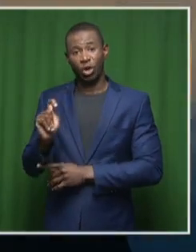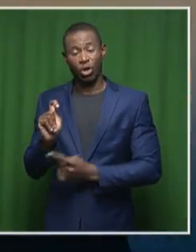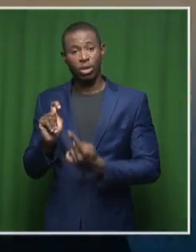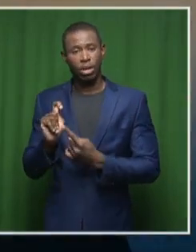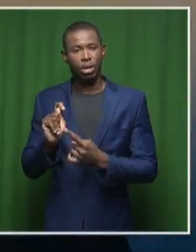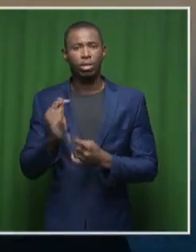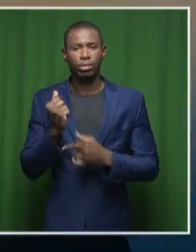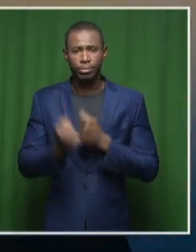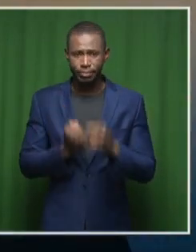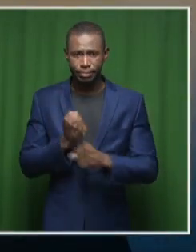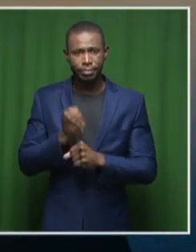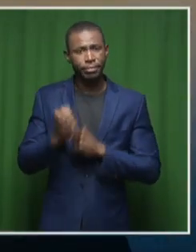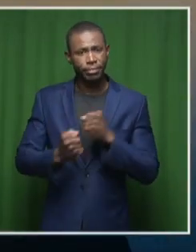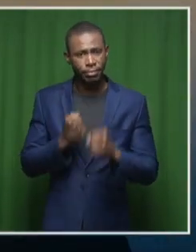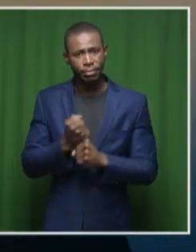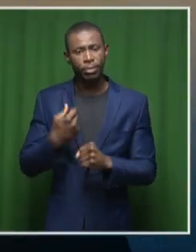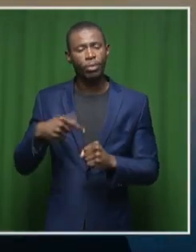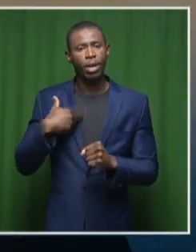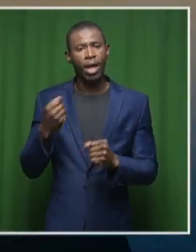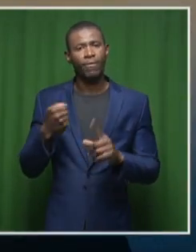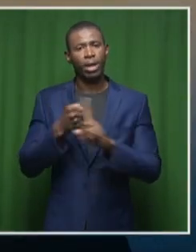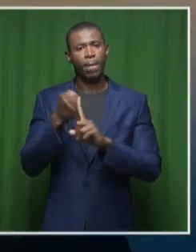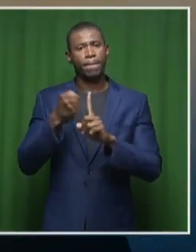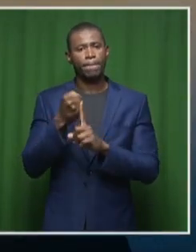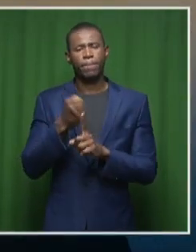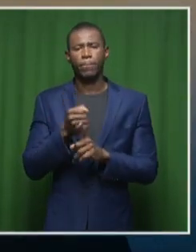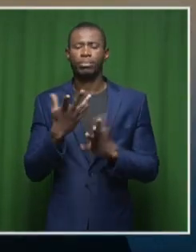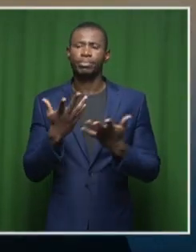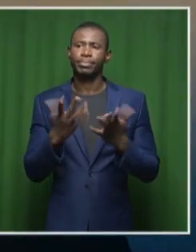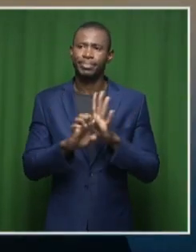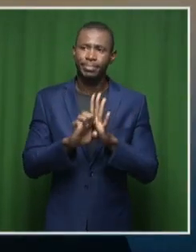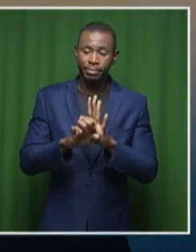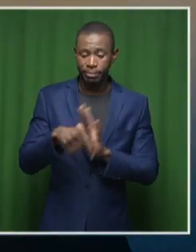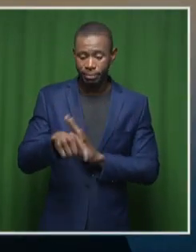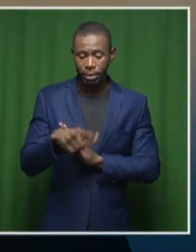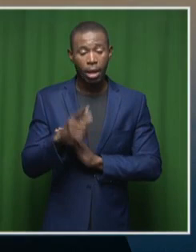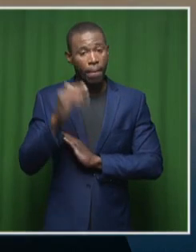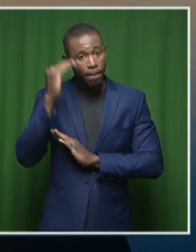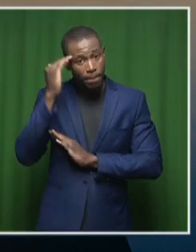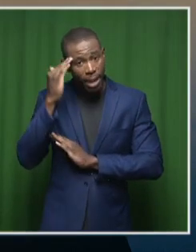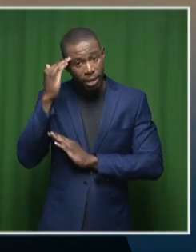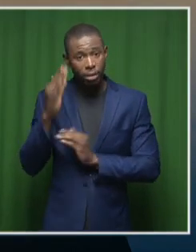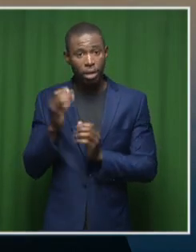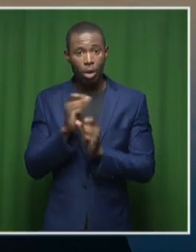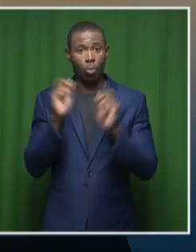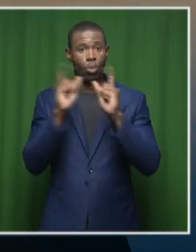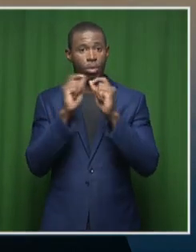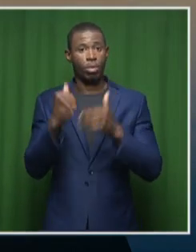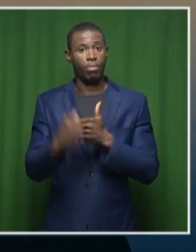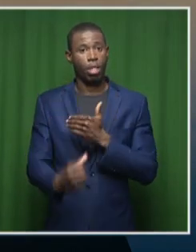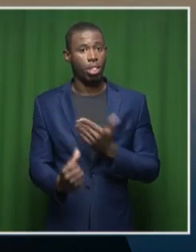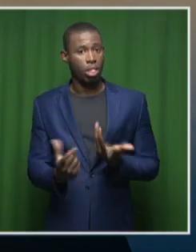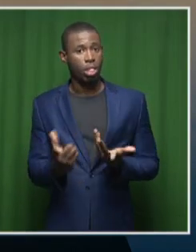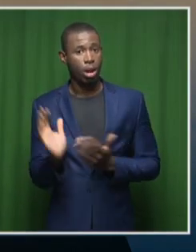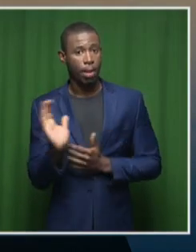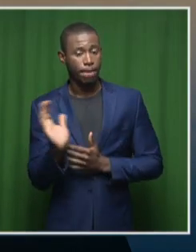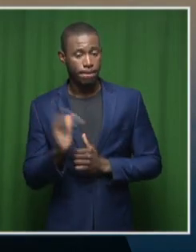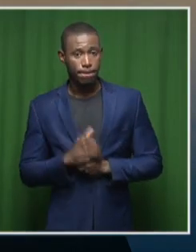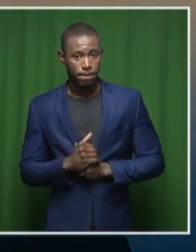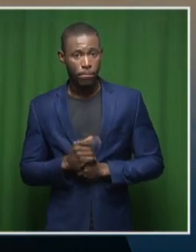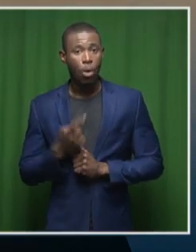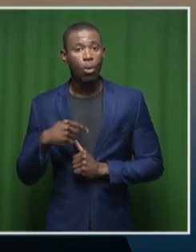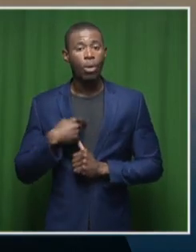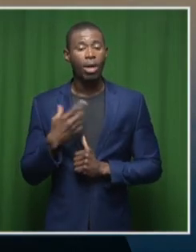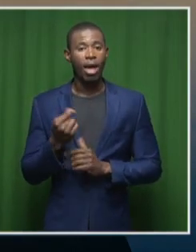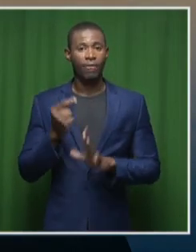have campaigns. So for example, Mental Health Awareness Month is coming up. So annually we always have a campaign that